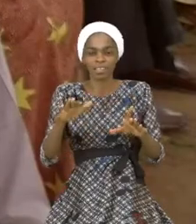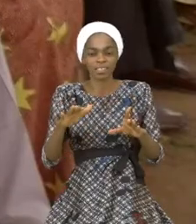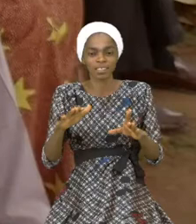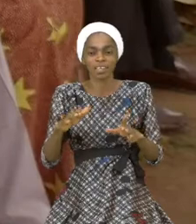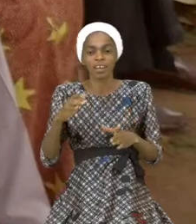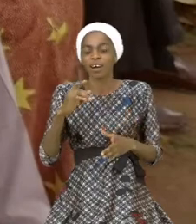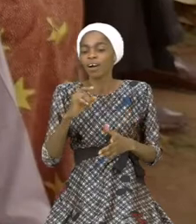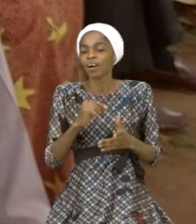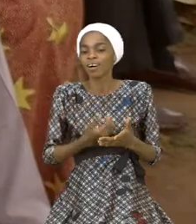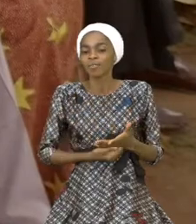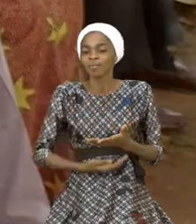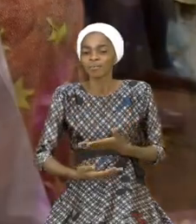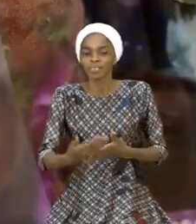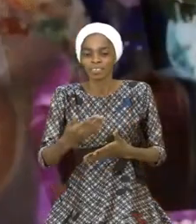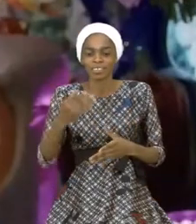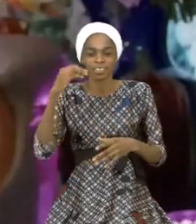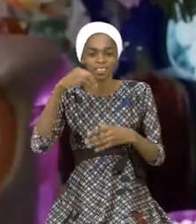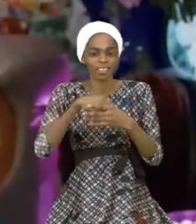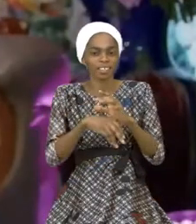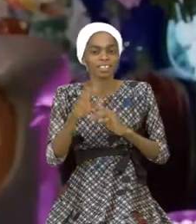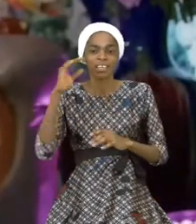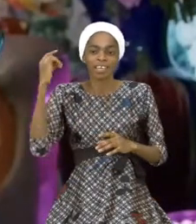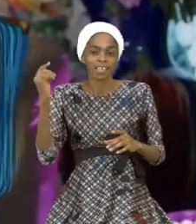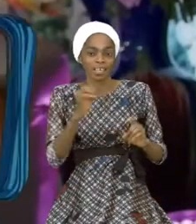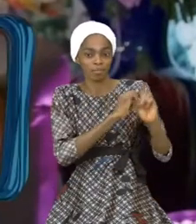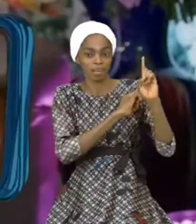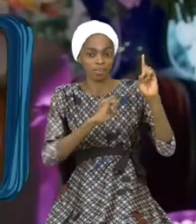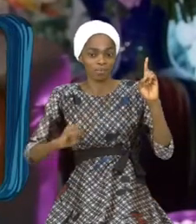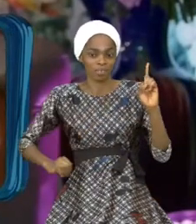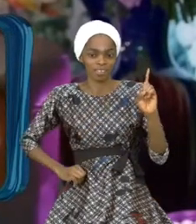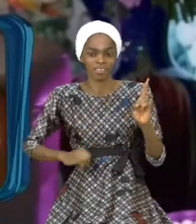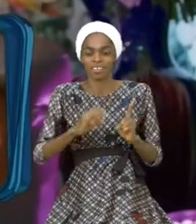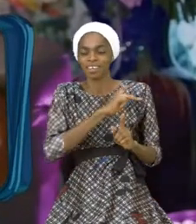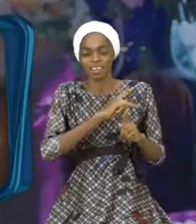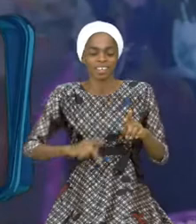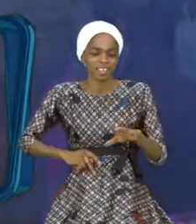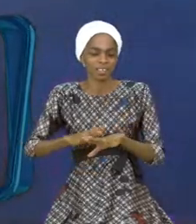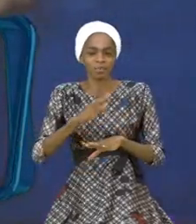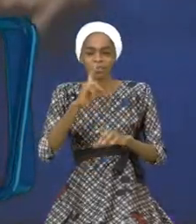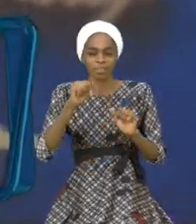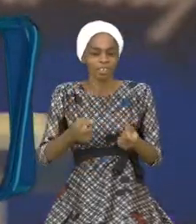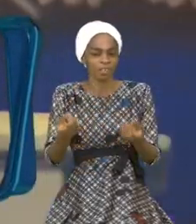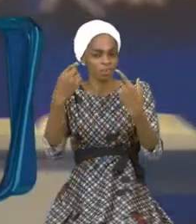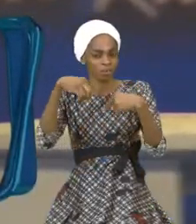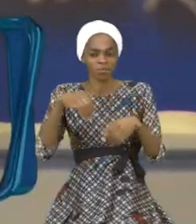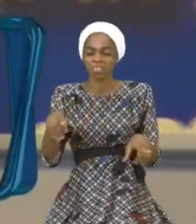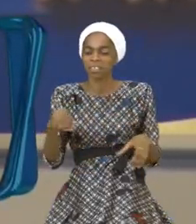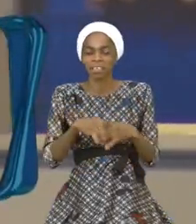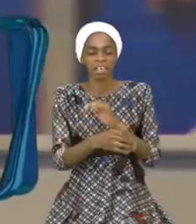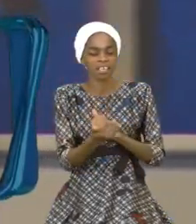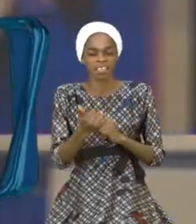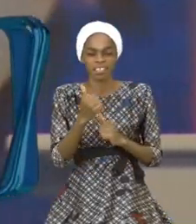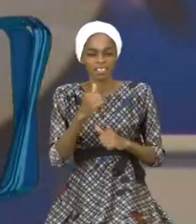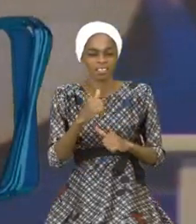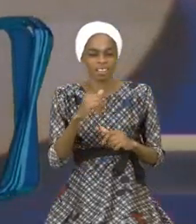kingdom. When you come in, and you can come in at any stage, you can come in as a young person, you